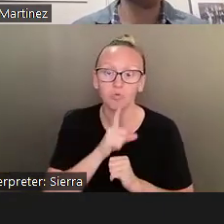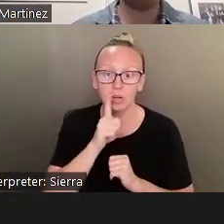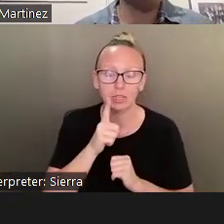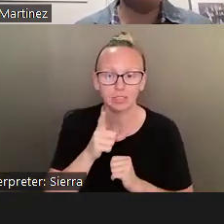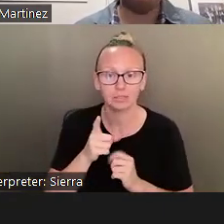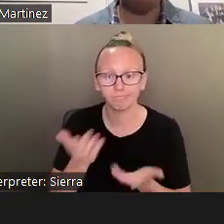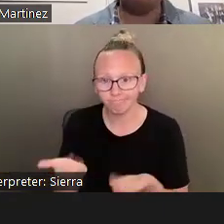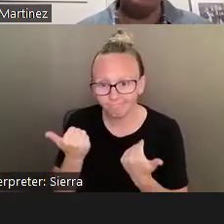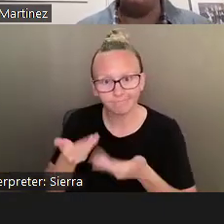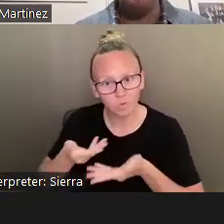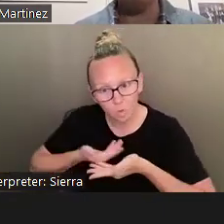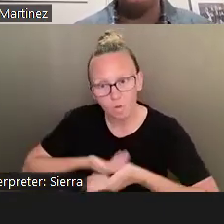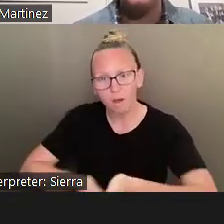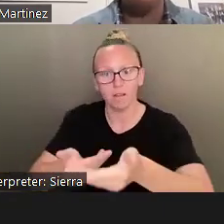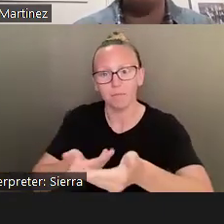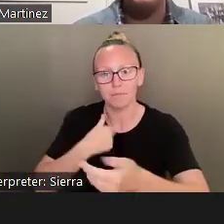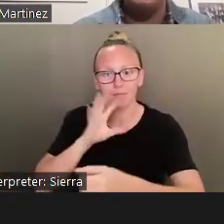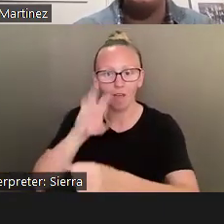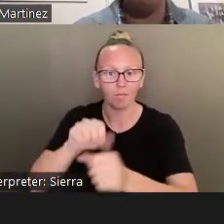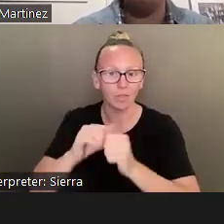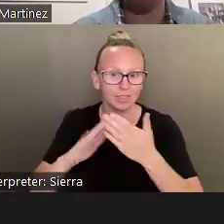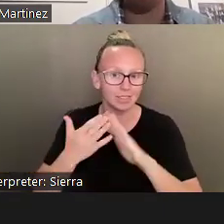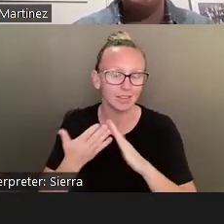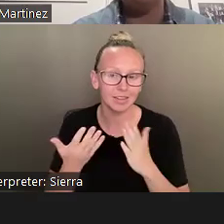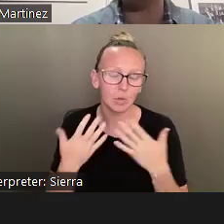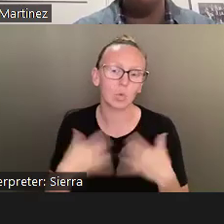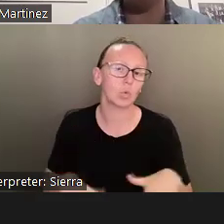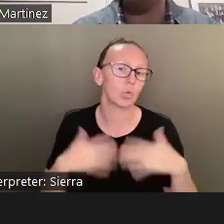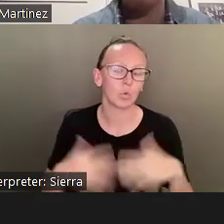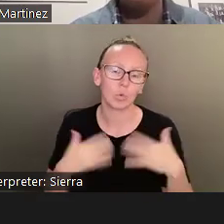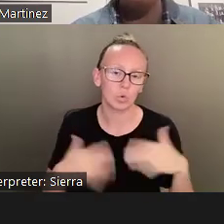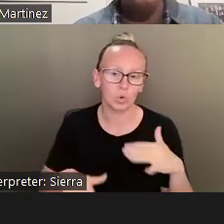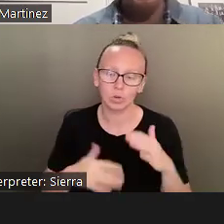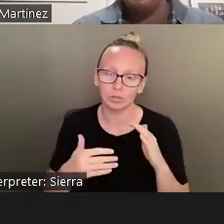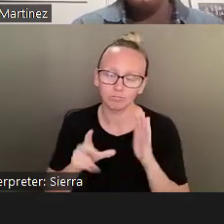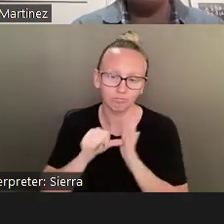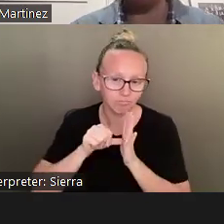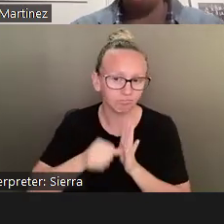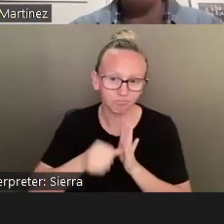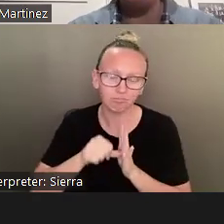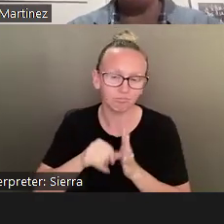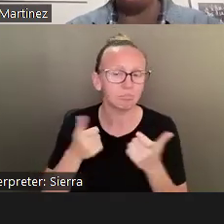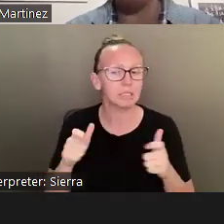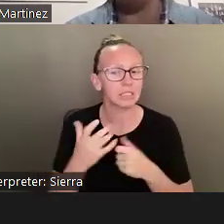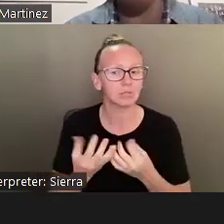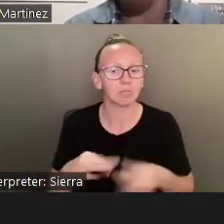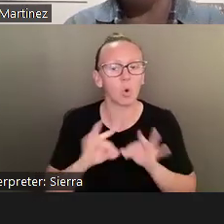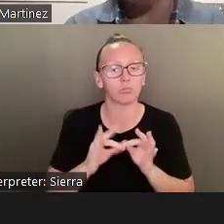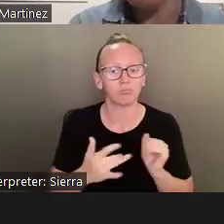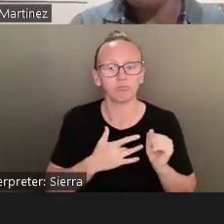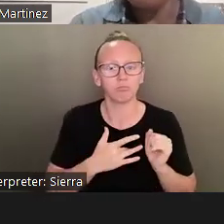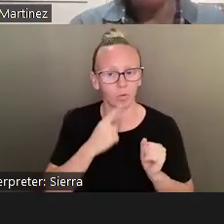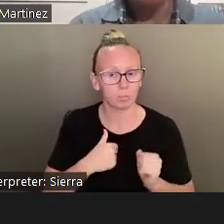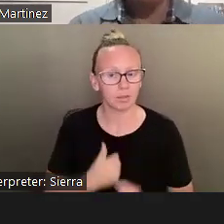me into the city with open arms. So I can't say that enough. That's been a huge, huge component of this experience for me. So thank you, all of